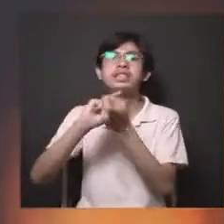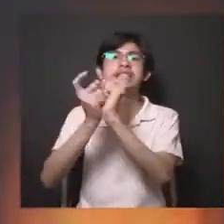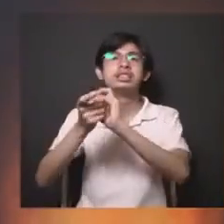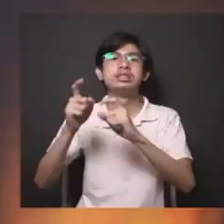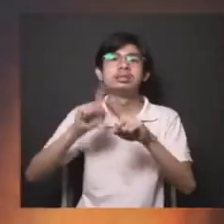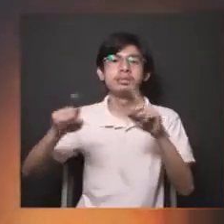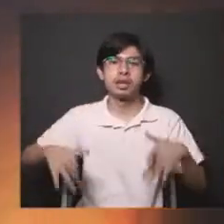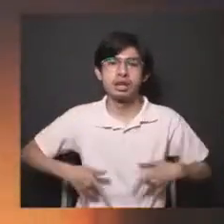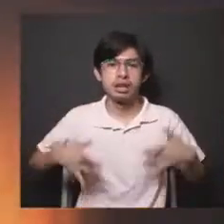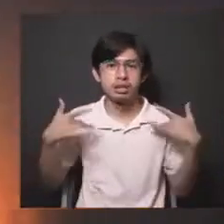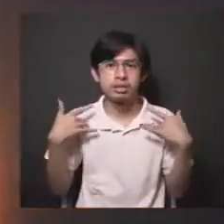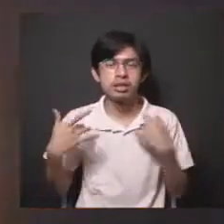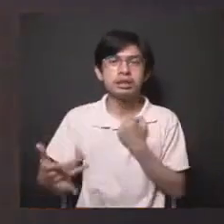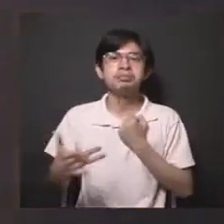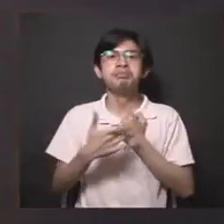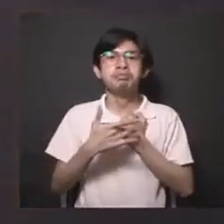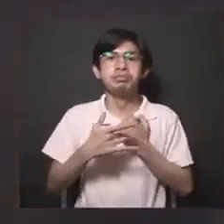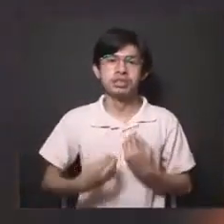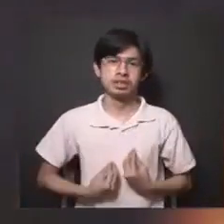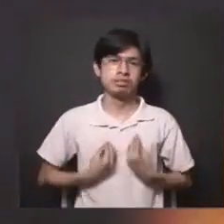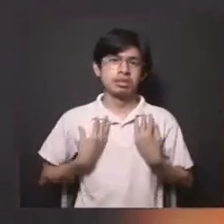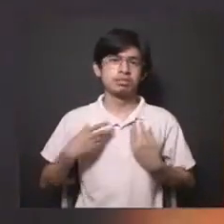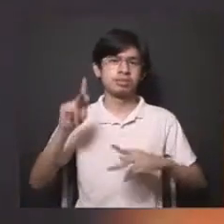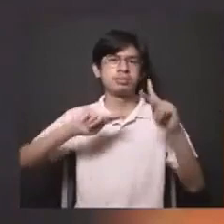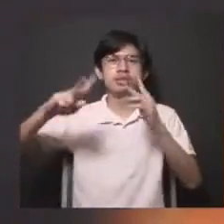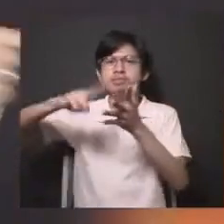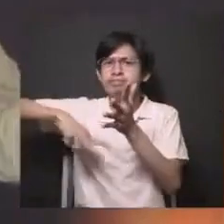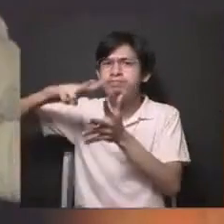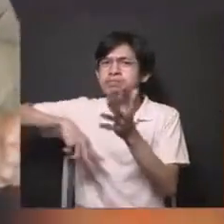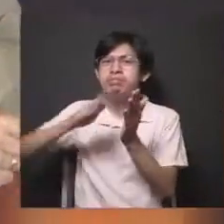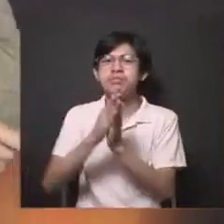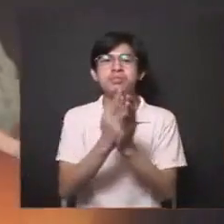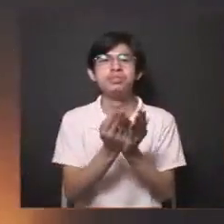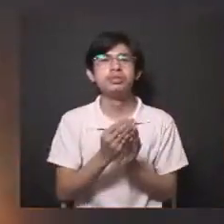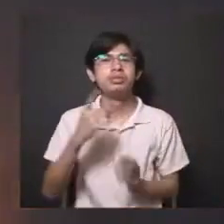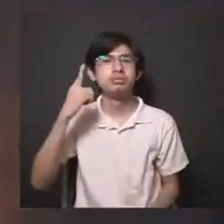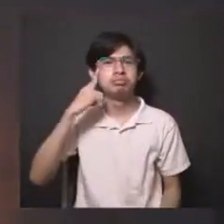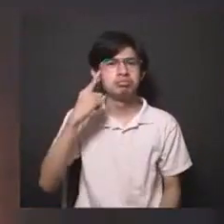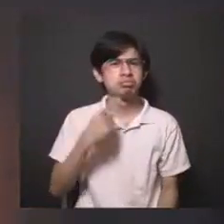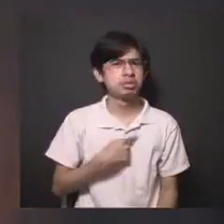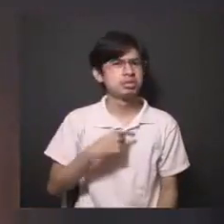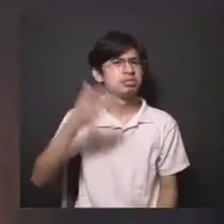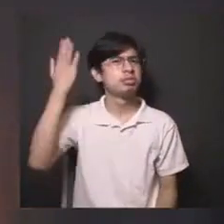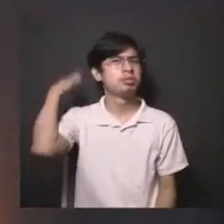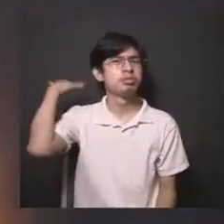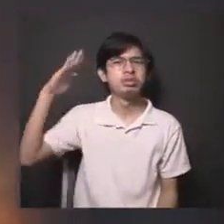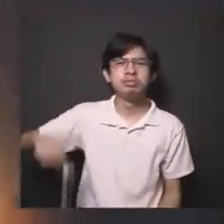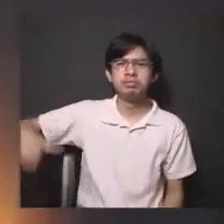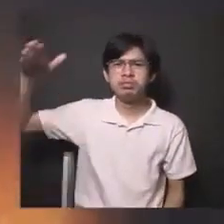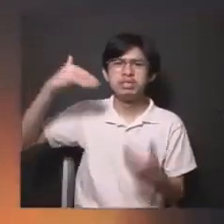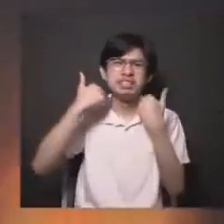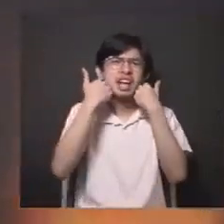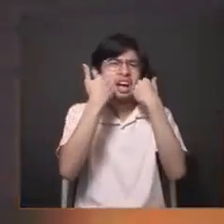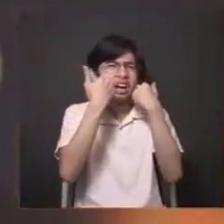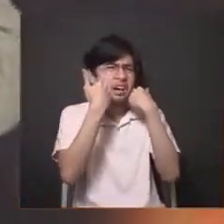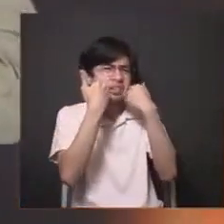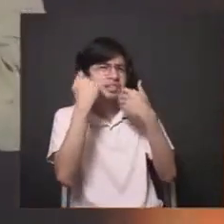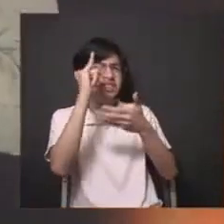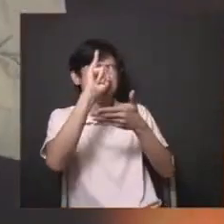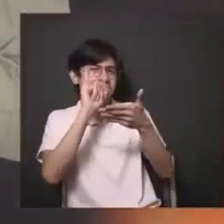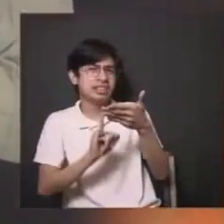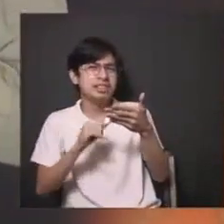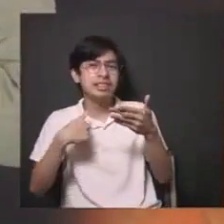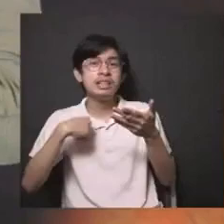have thought that an incurable introvert would one day lead